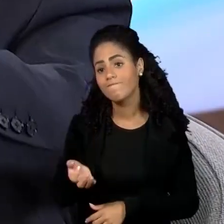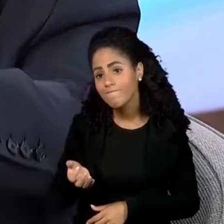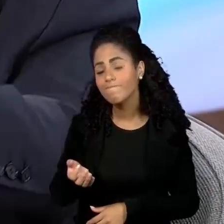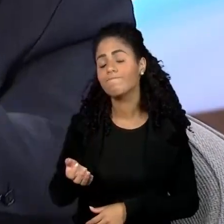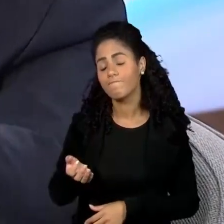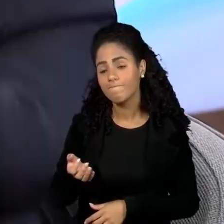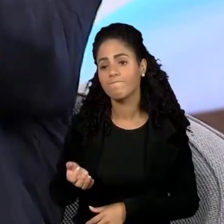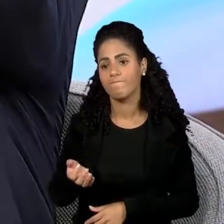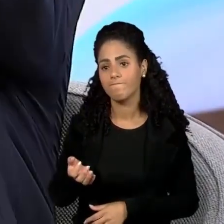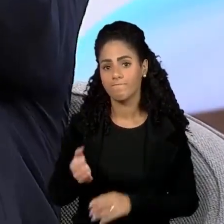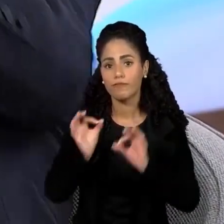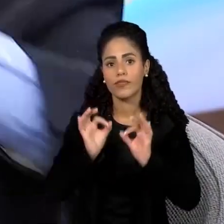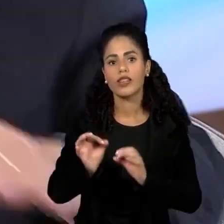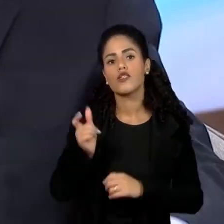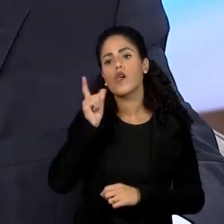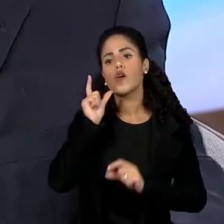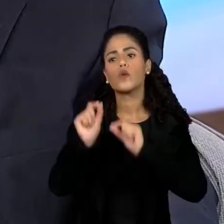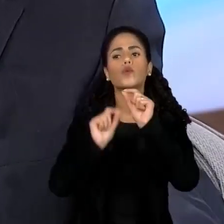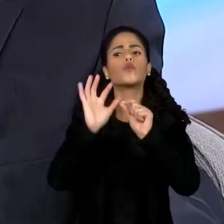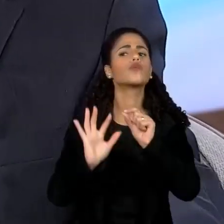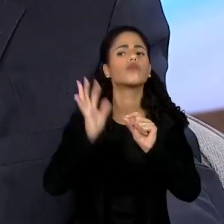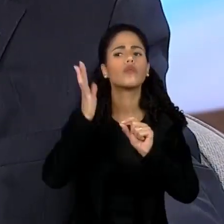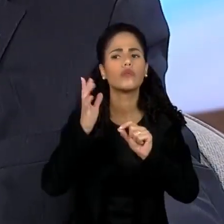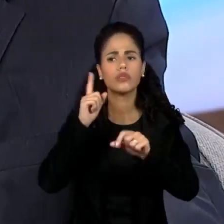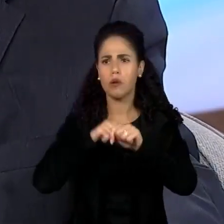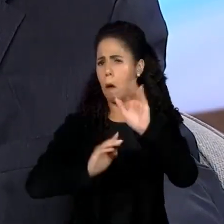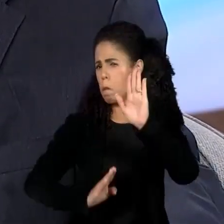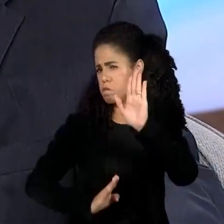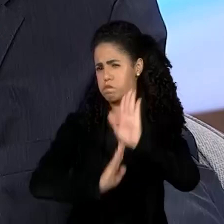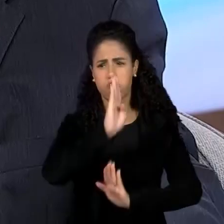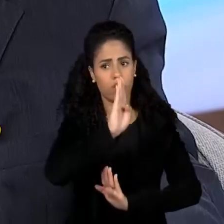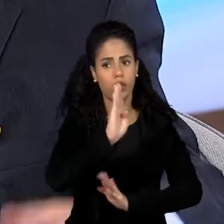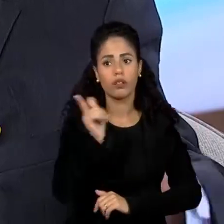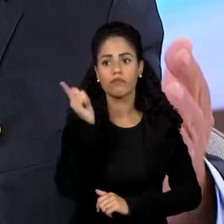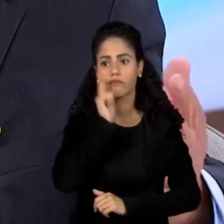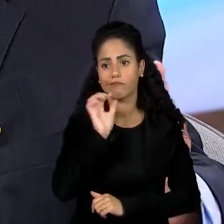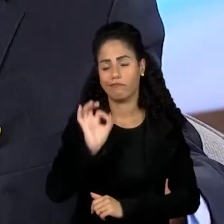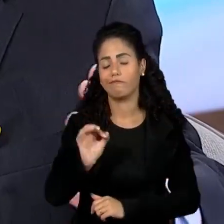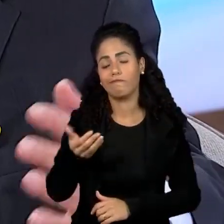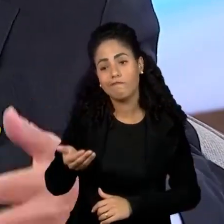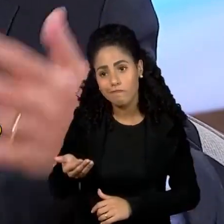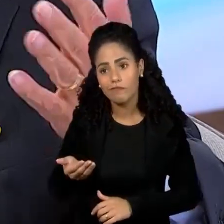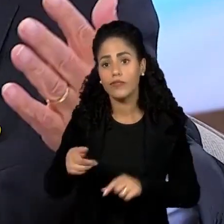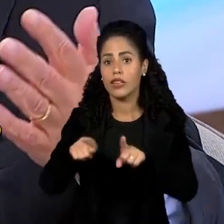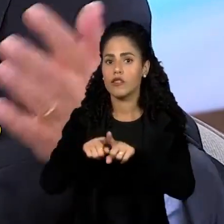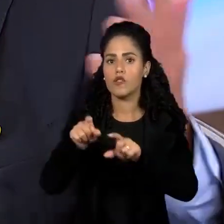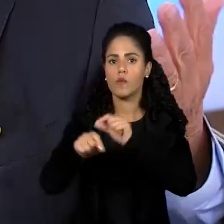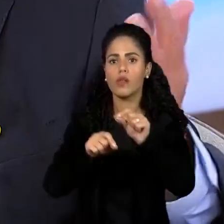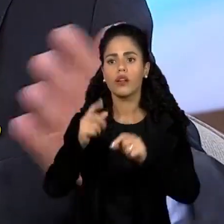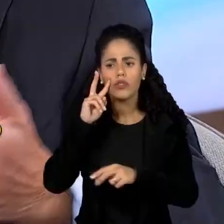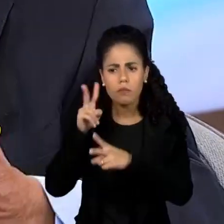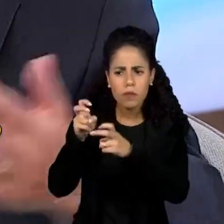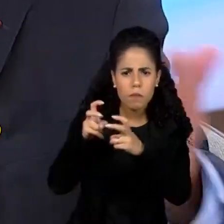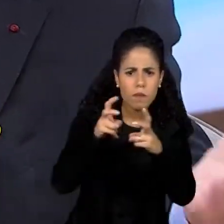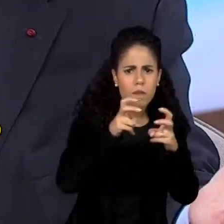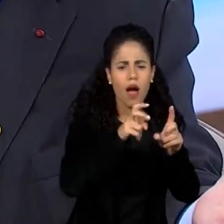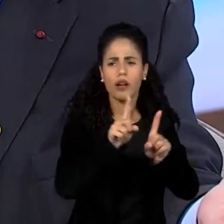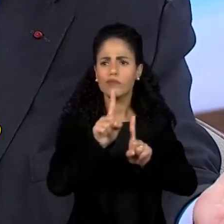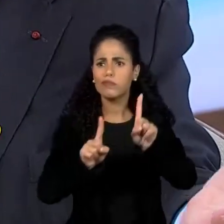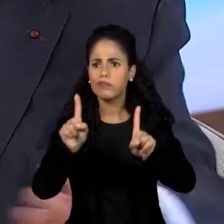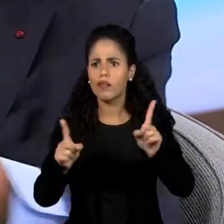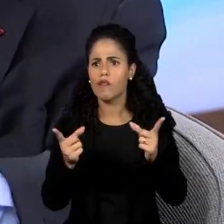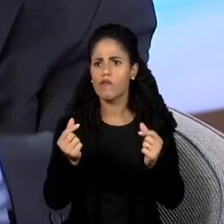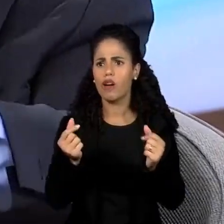years. Then all of a sudden, it went way up. And they saw that if they raised the prices, nobody could come